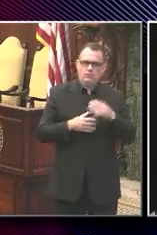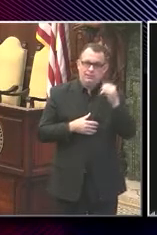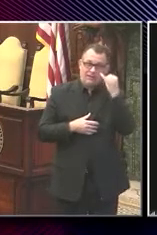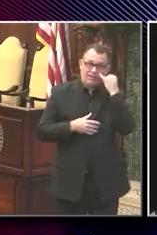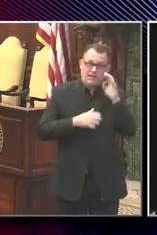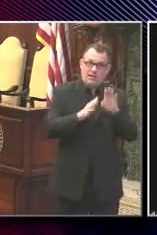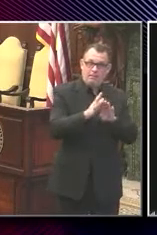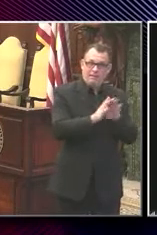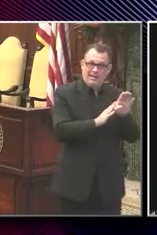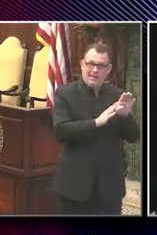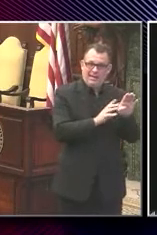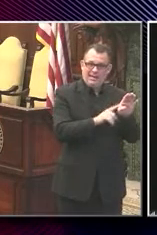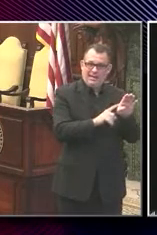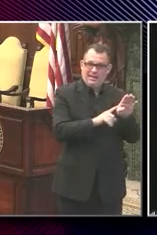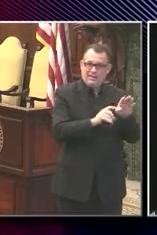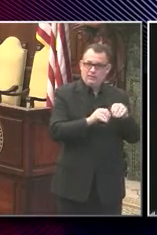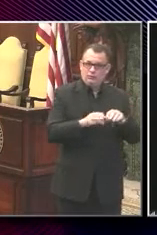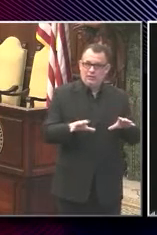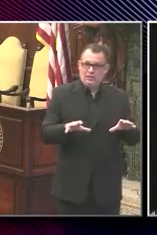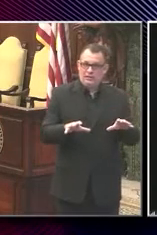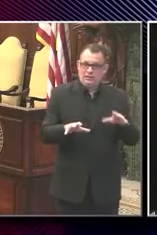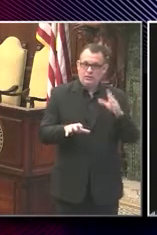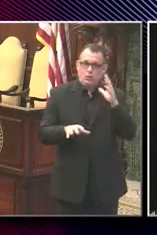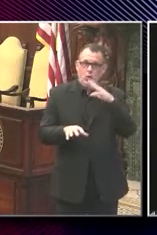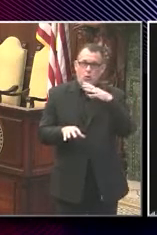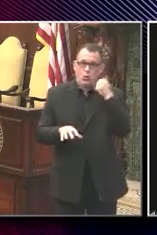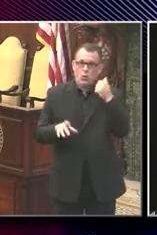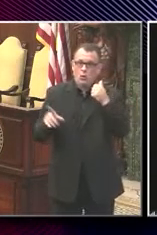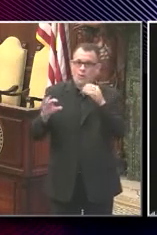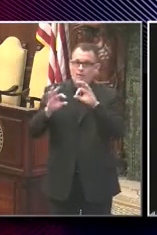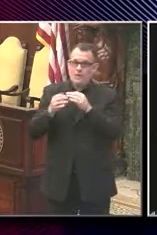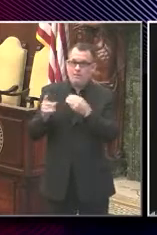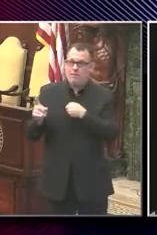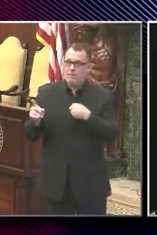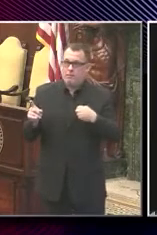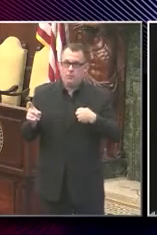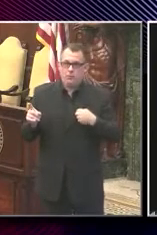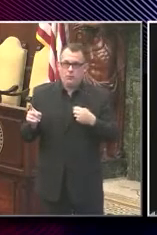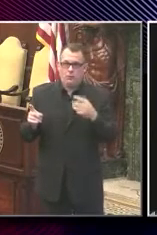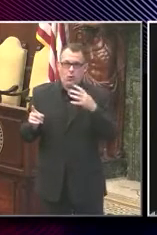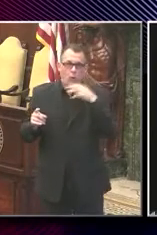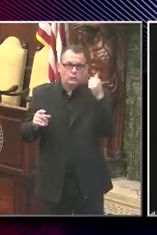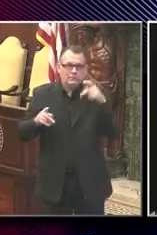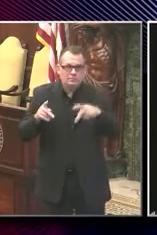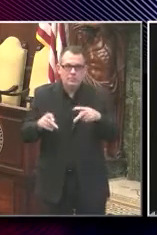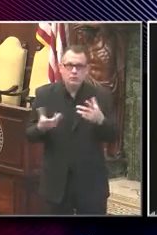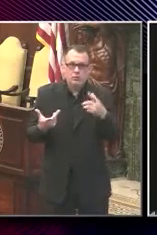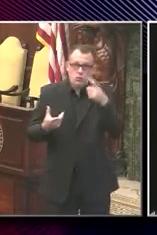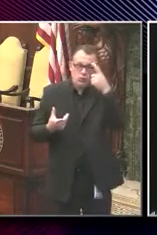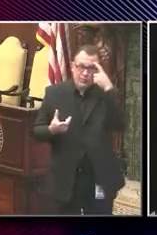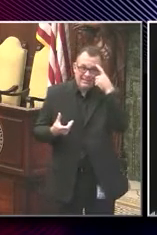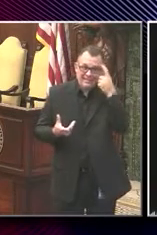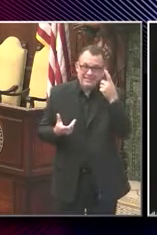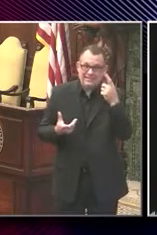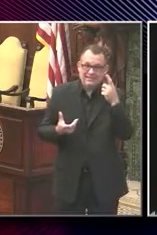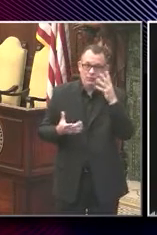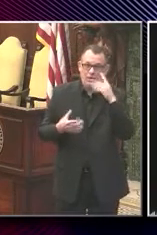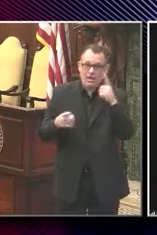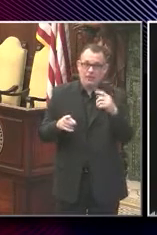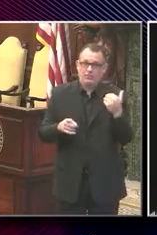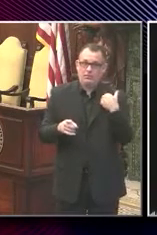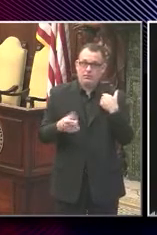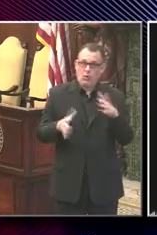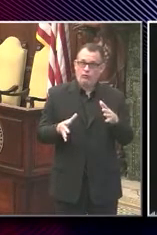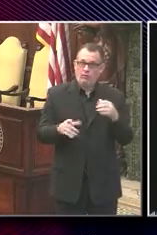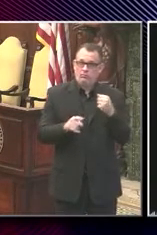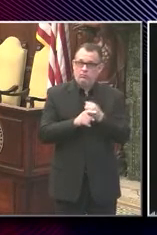them having spread it to older relatives or other older people, do you think that already would have happened, or could we still sort of see